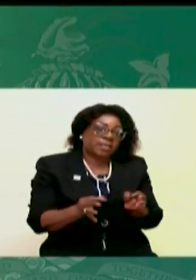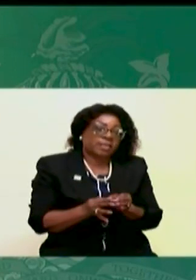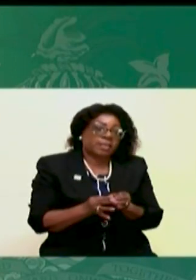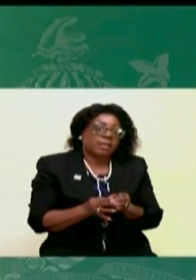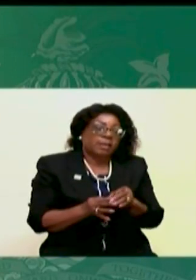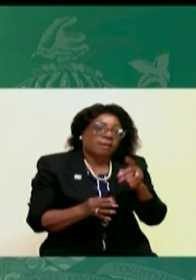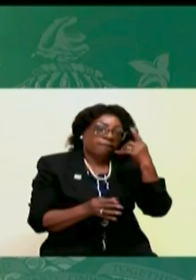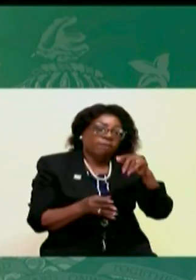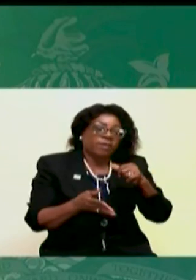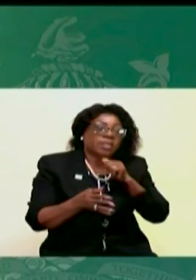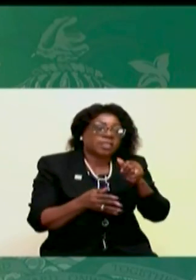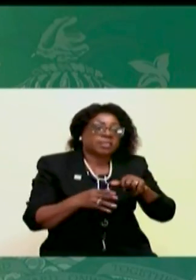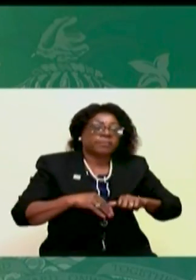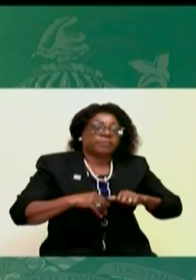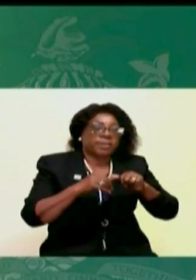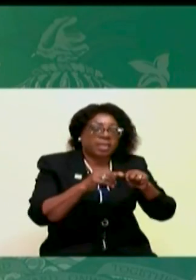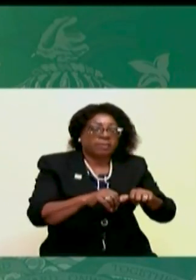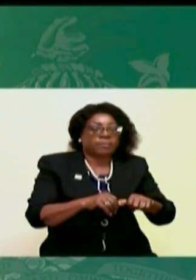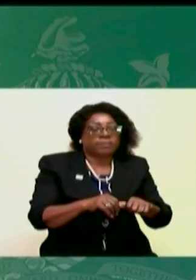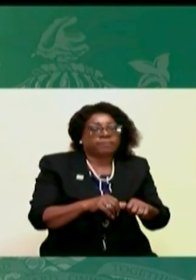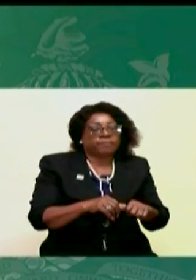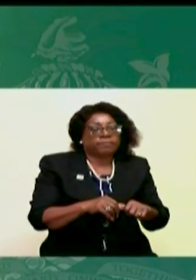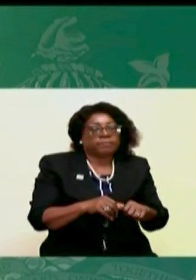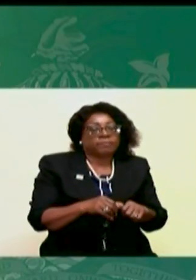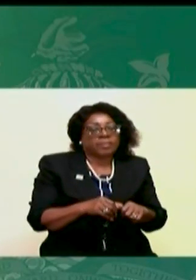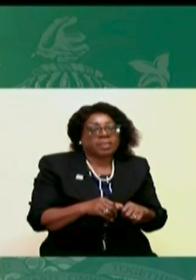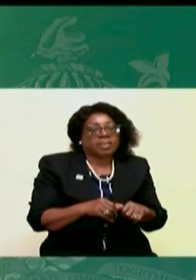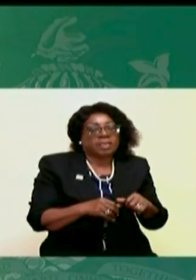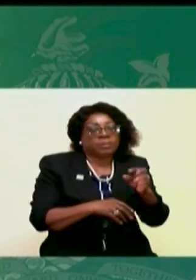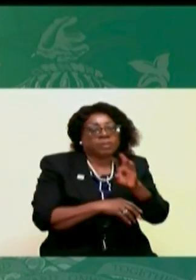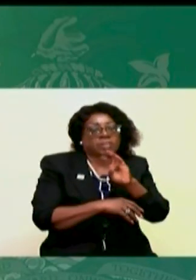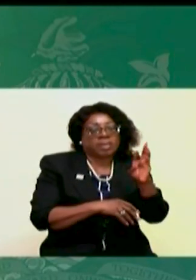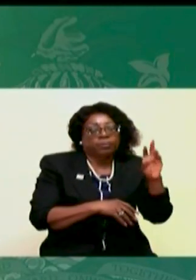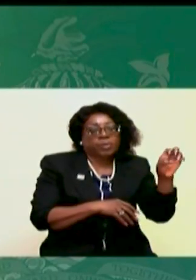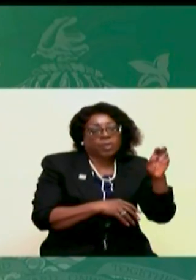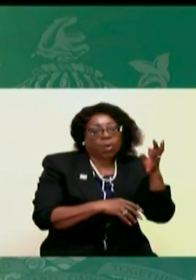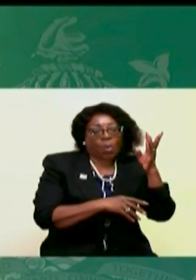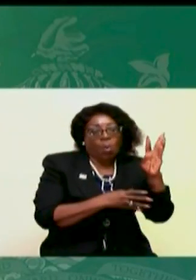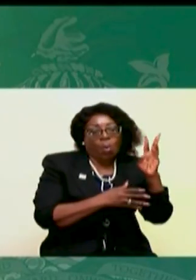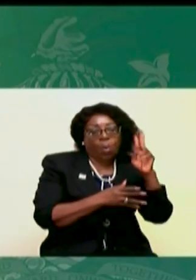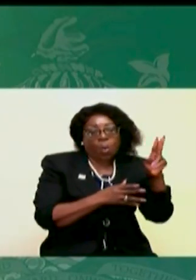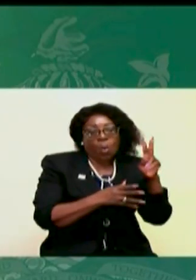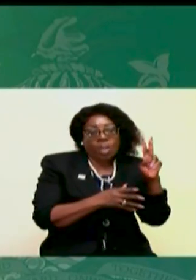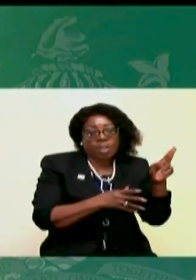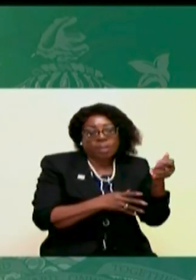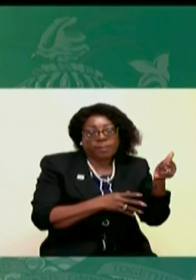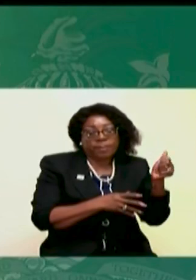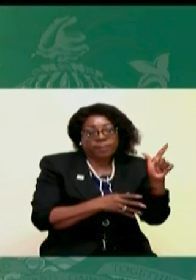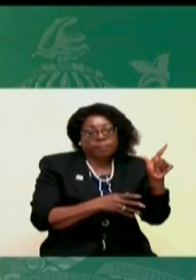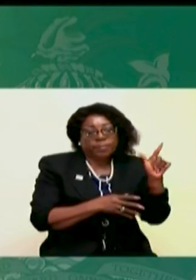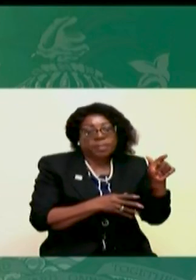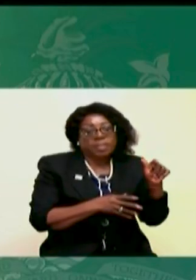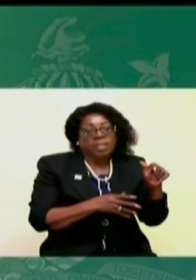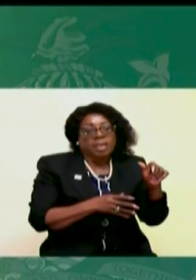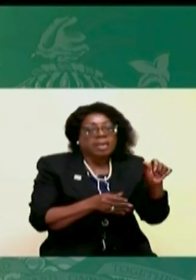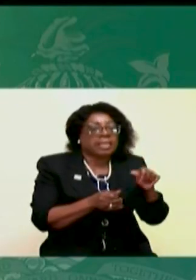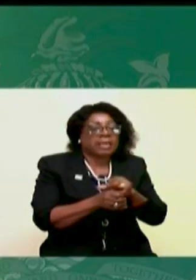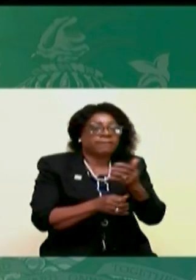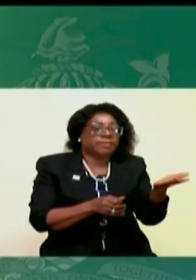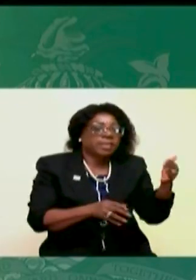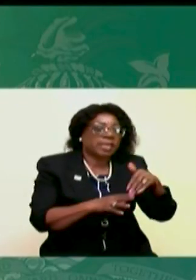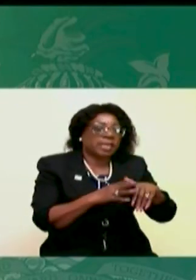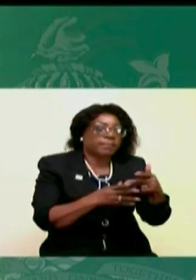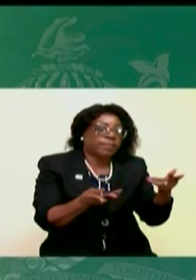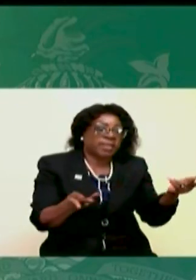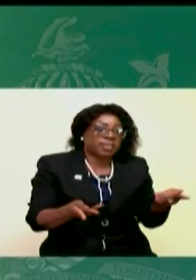the disabilities. And that is the Epworth Hall. The single one with everything in place, Madam Speaker,